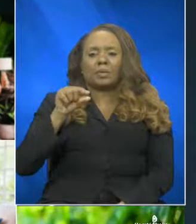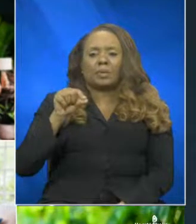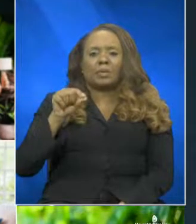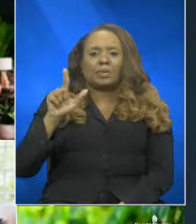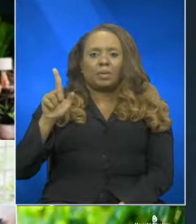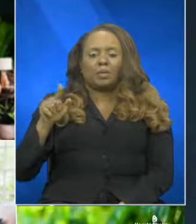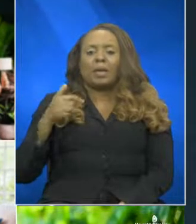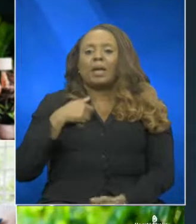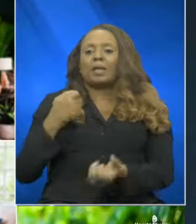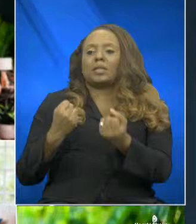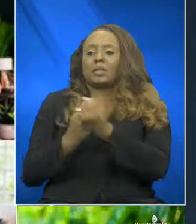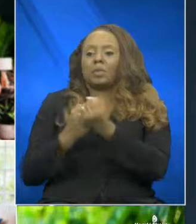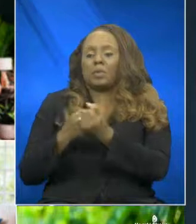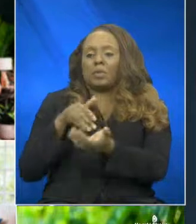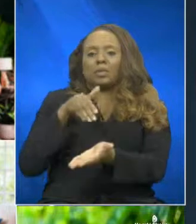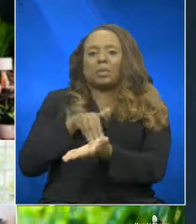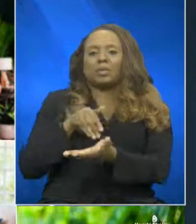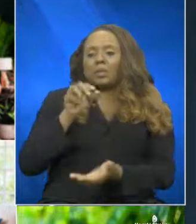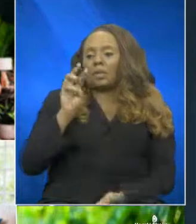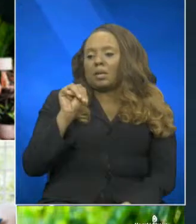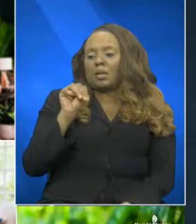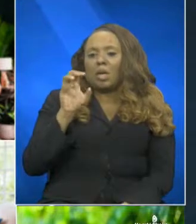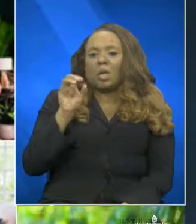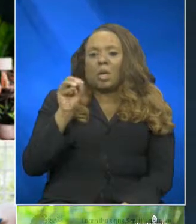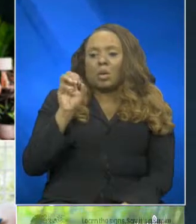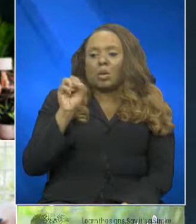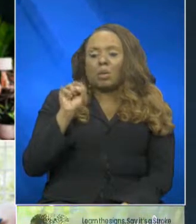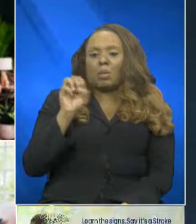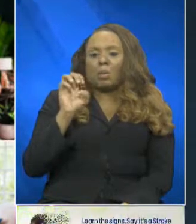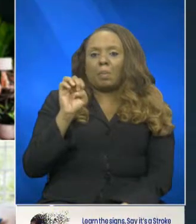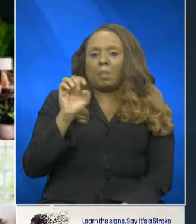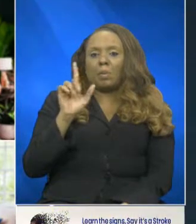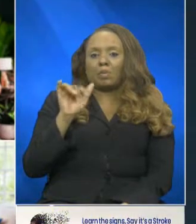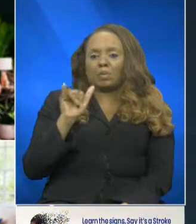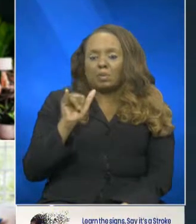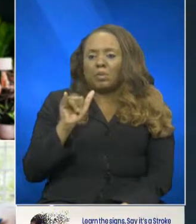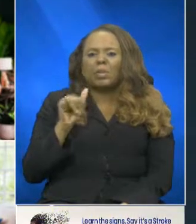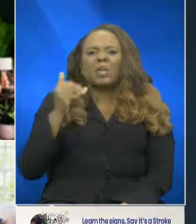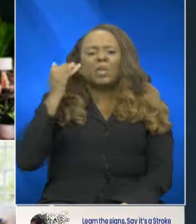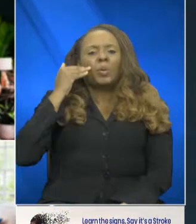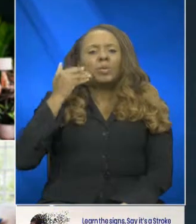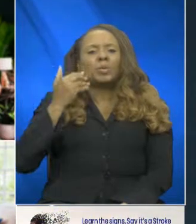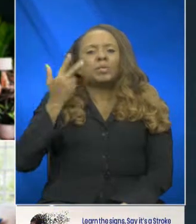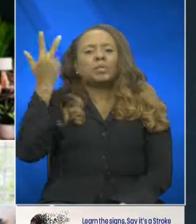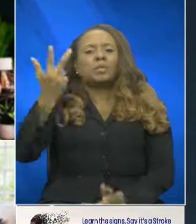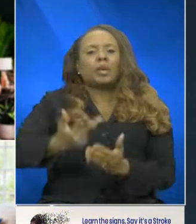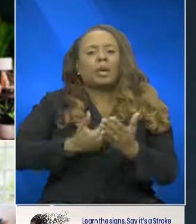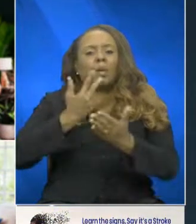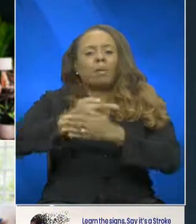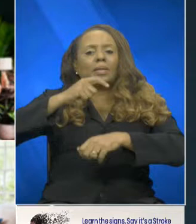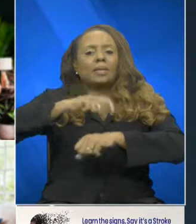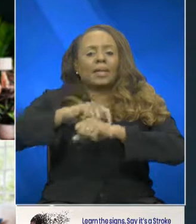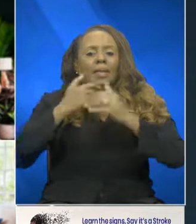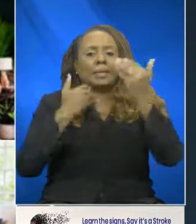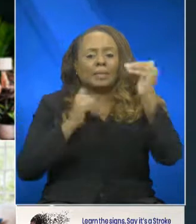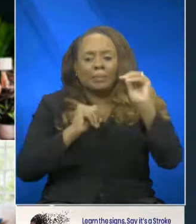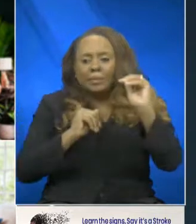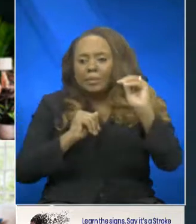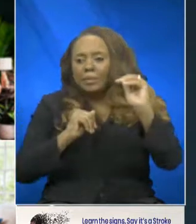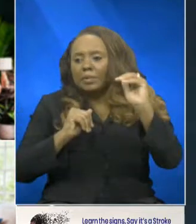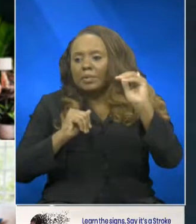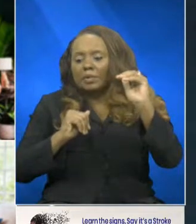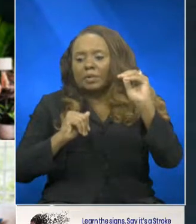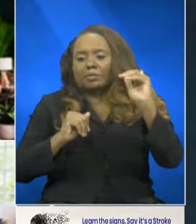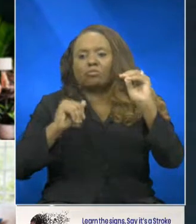Dr. Mosley in all the things he's saying about the 3-hour time period and the things that you have to do and